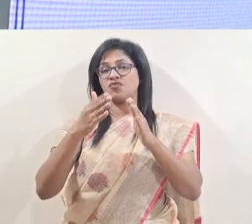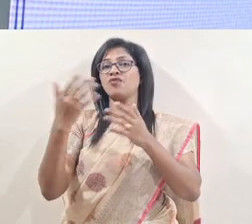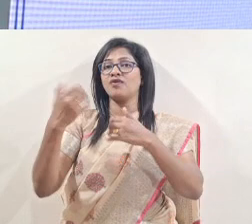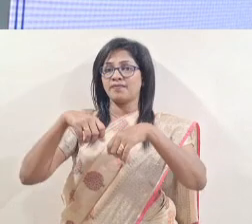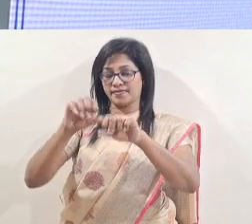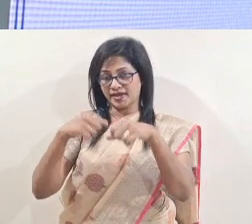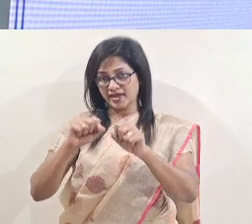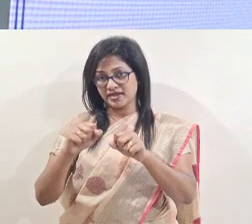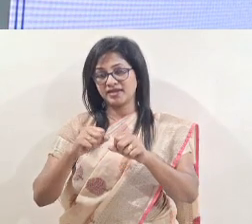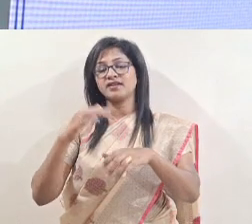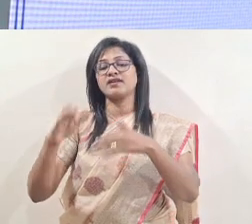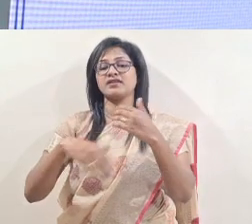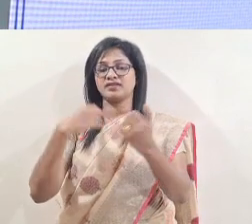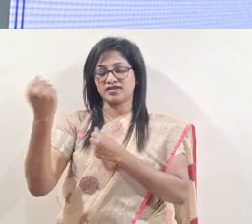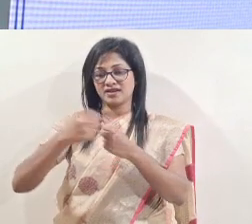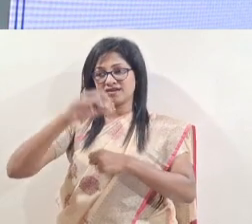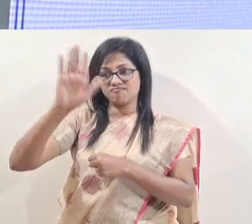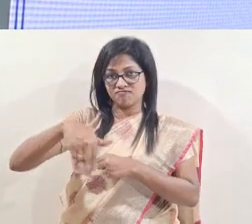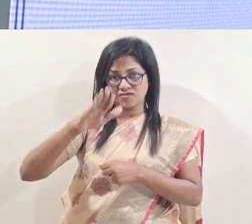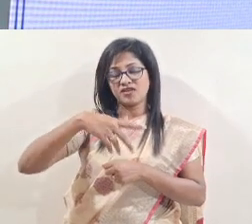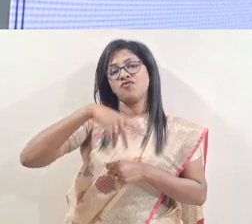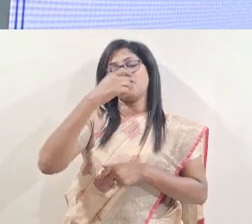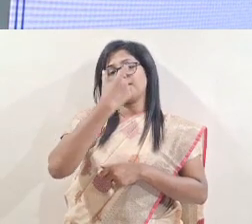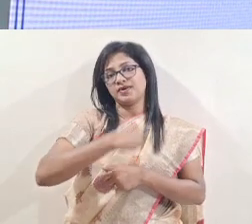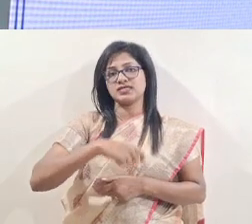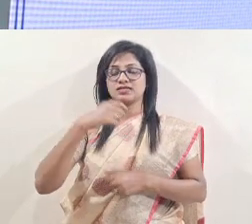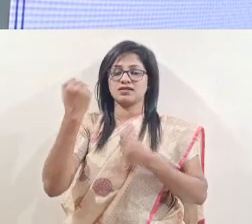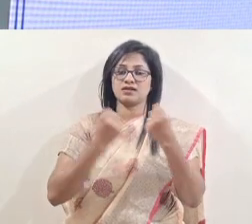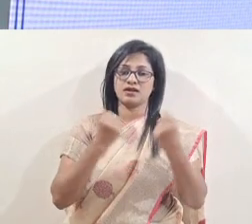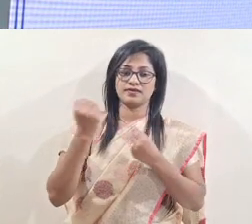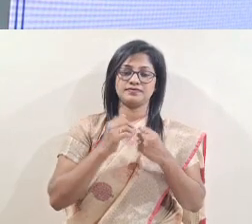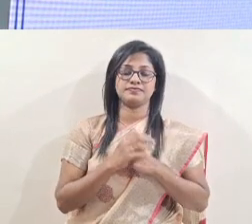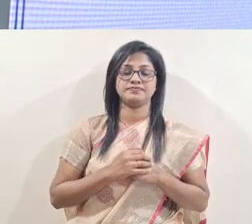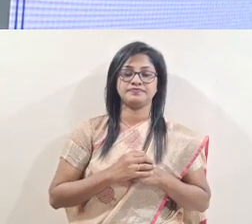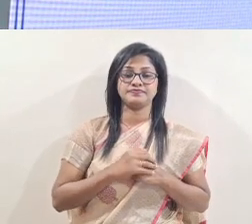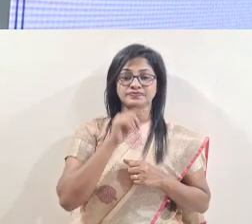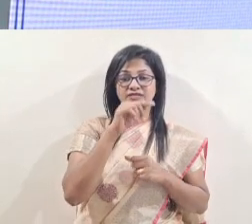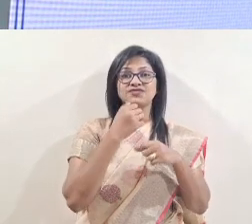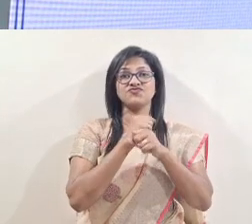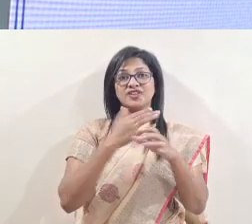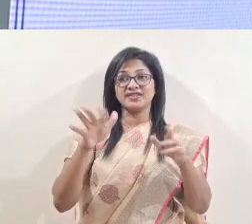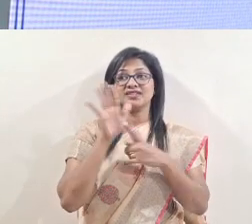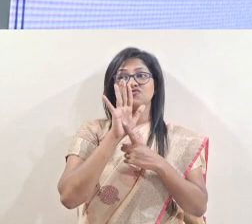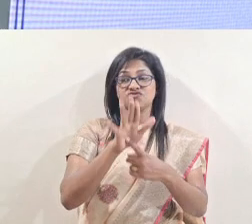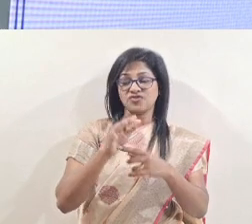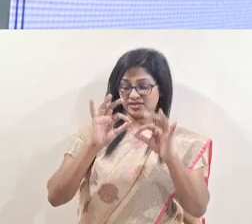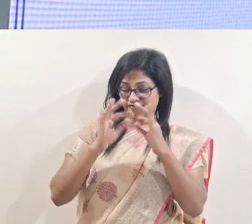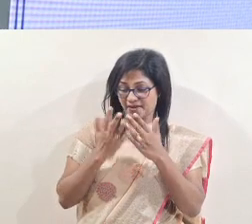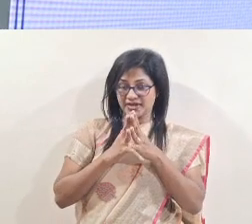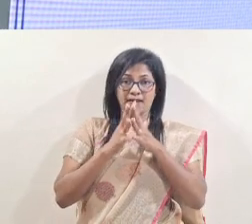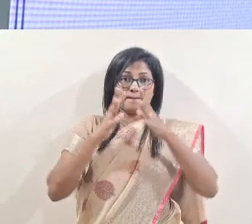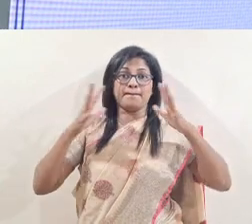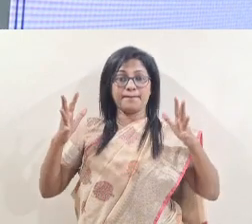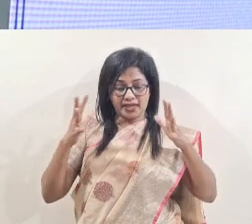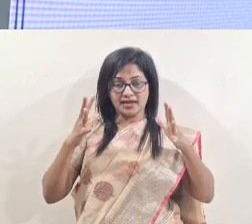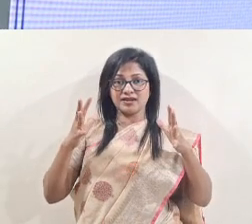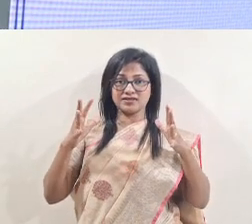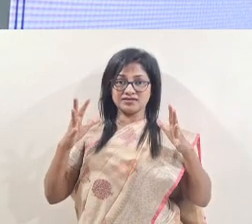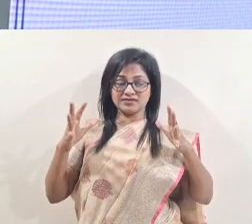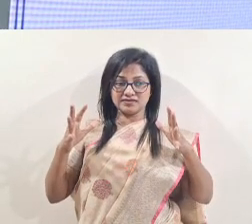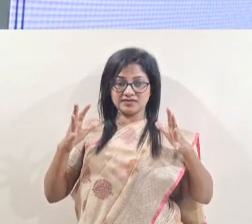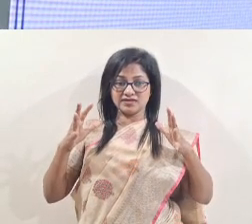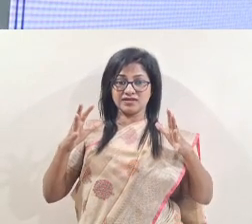ride-hailing service, and personal car. So it generally shows that when the family size increases, the the burden on